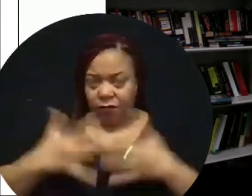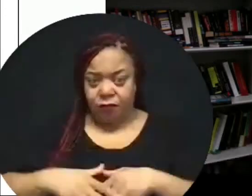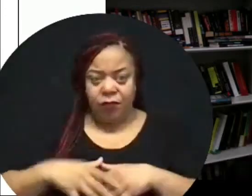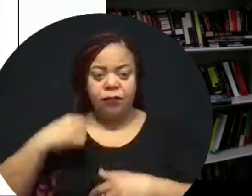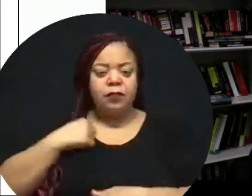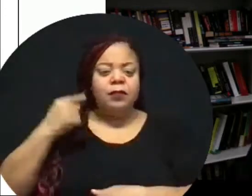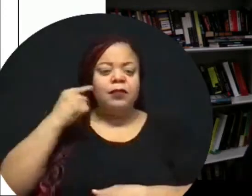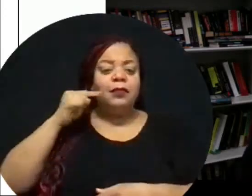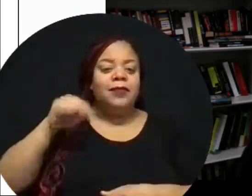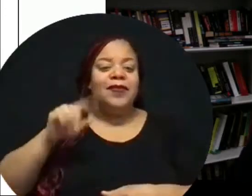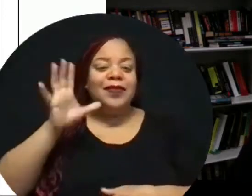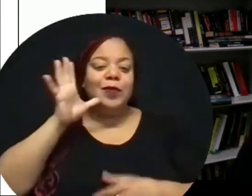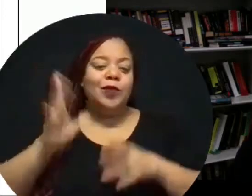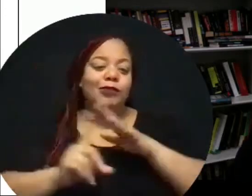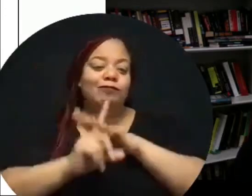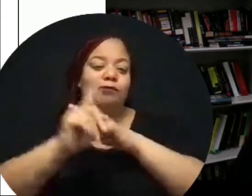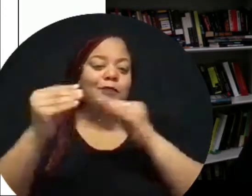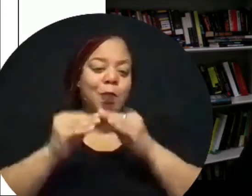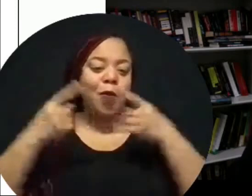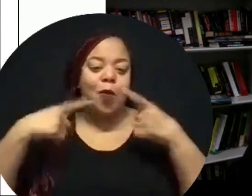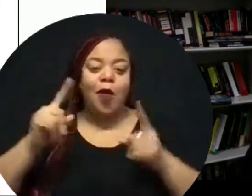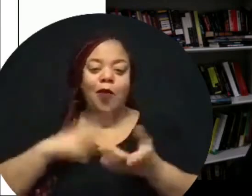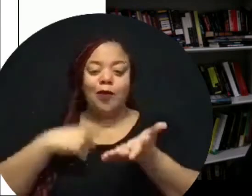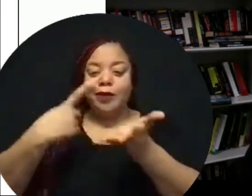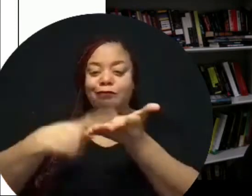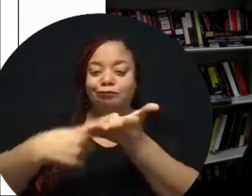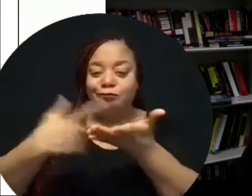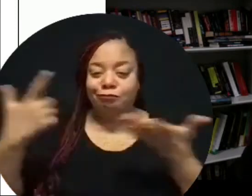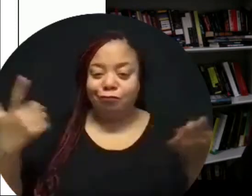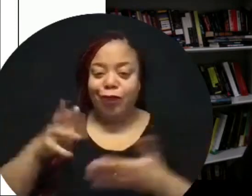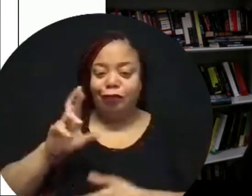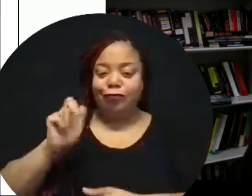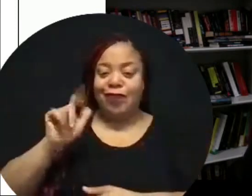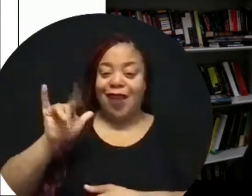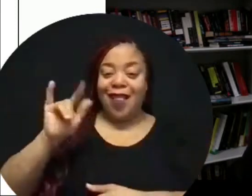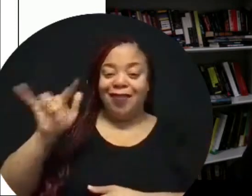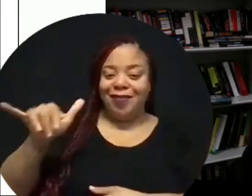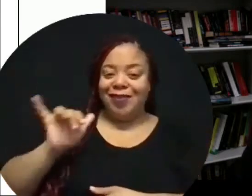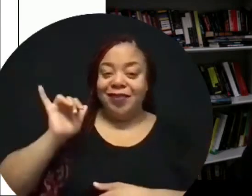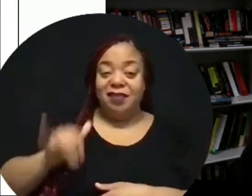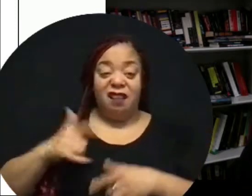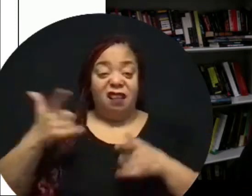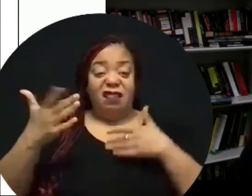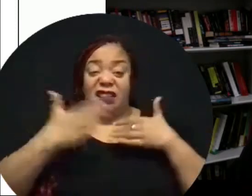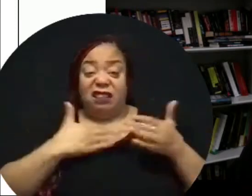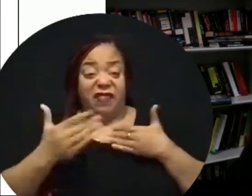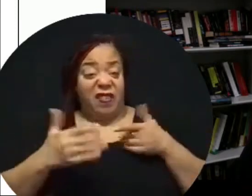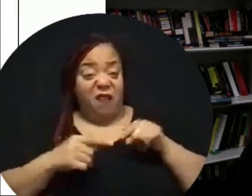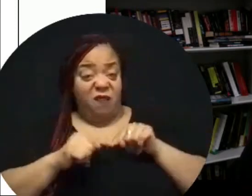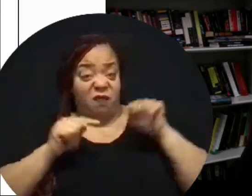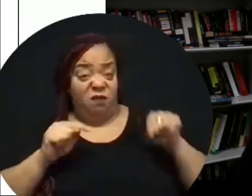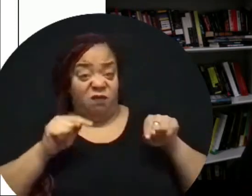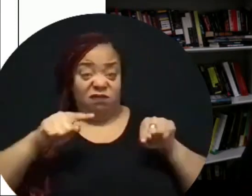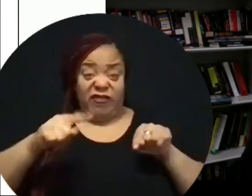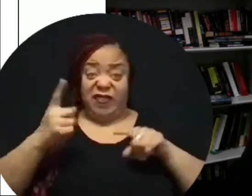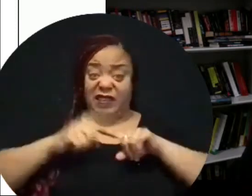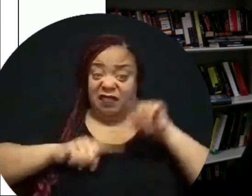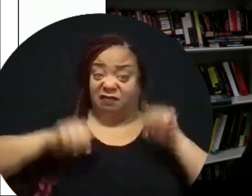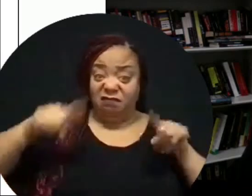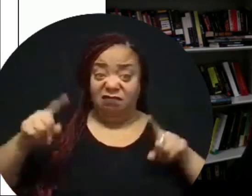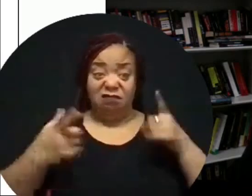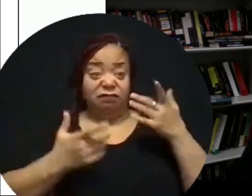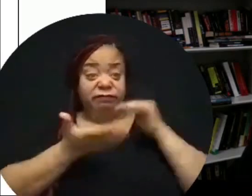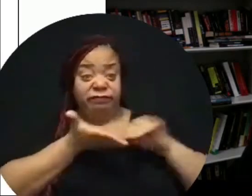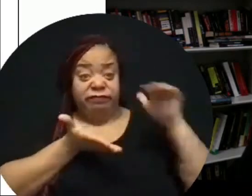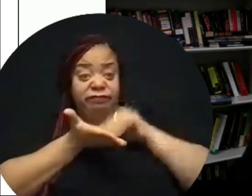Black experiences with food to hunger or forced glut and some combination of that, that there was always resistance, right? That there was